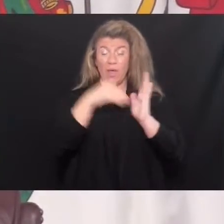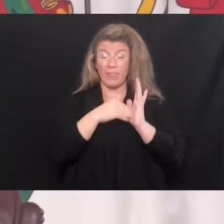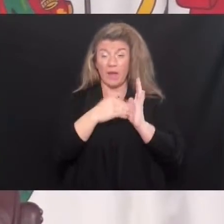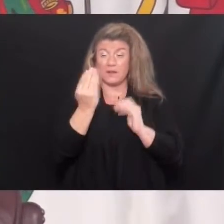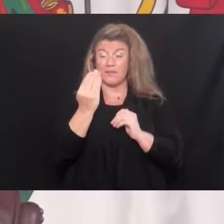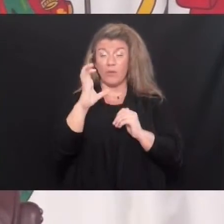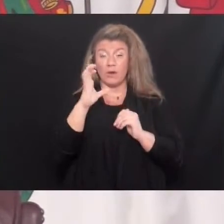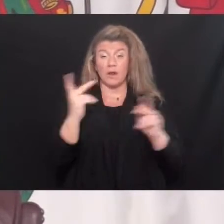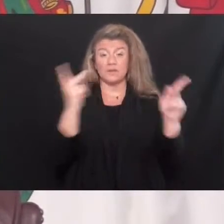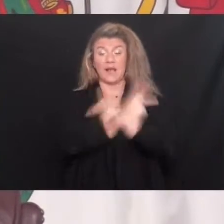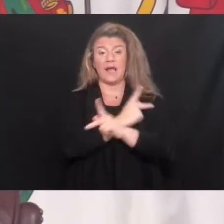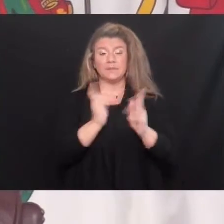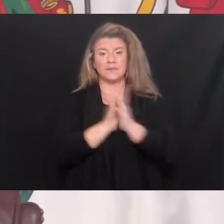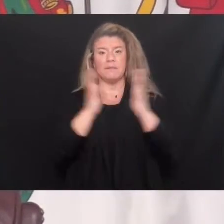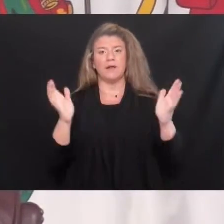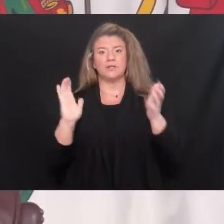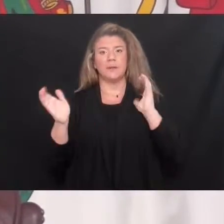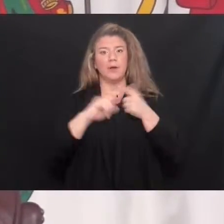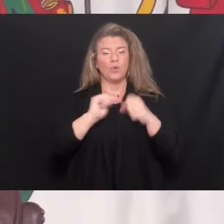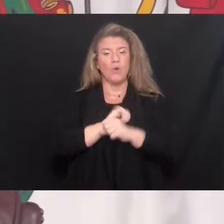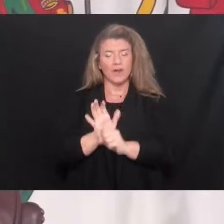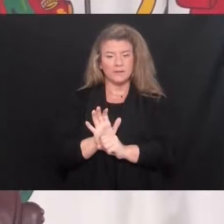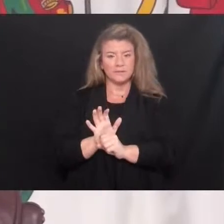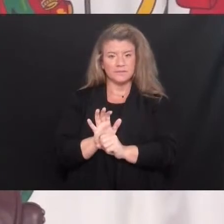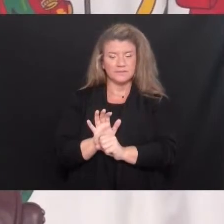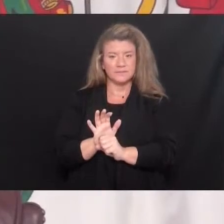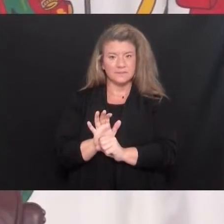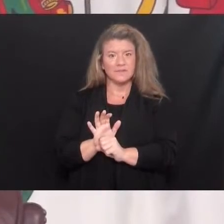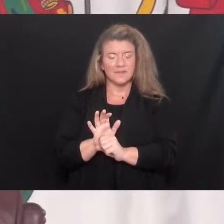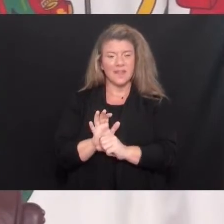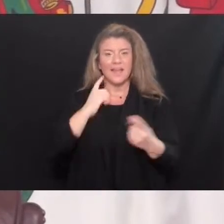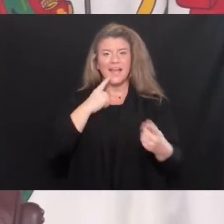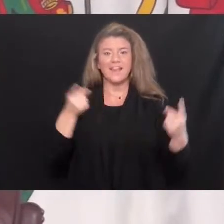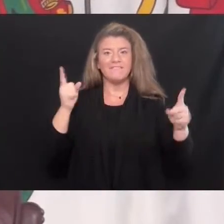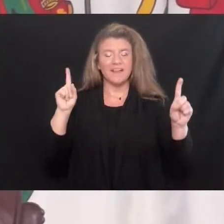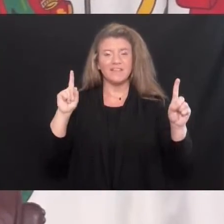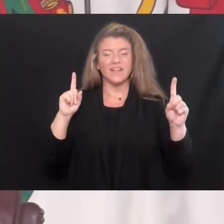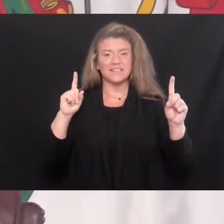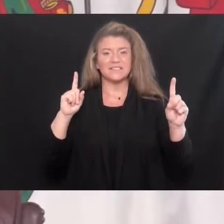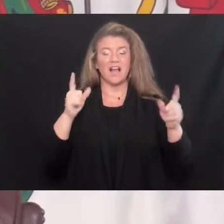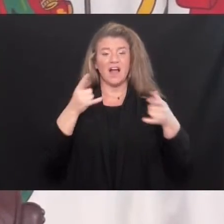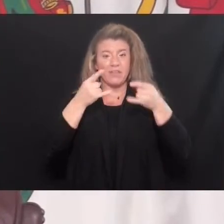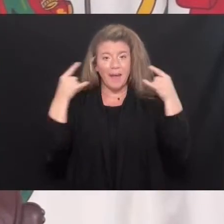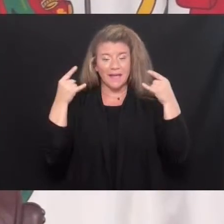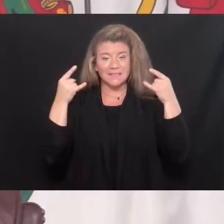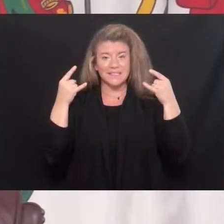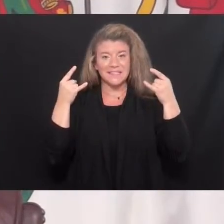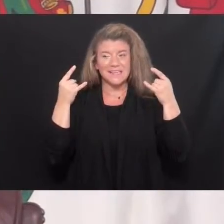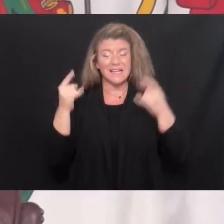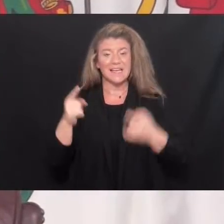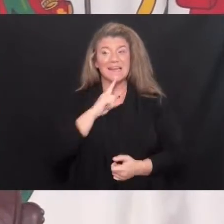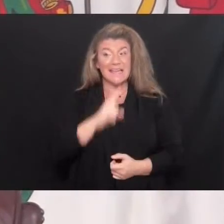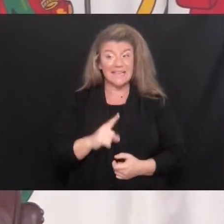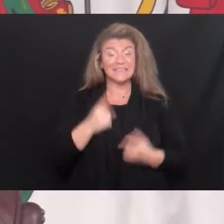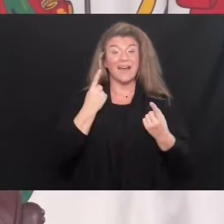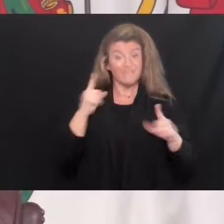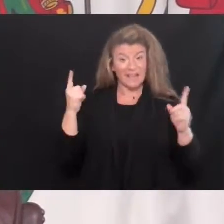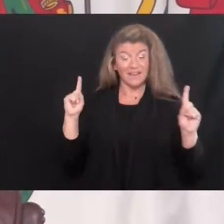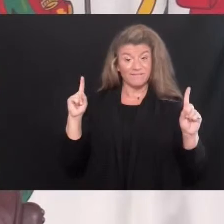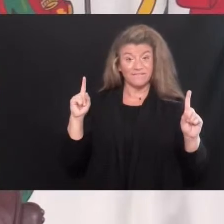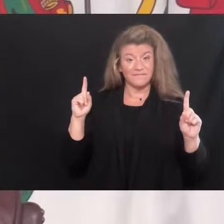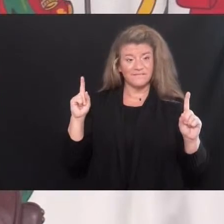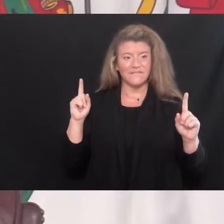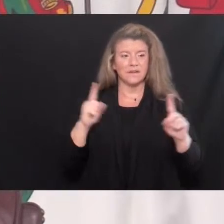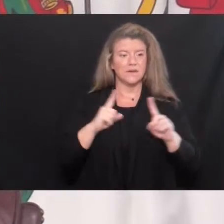much as with the COVID situation. And the effectiveness of the mask is effective, but